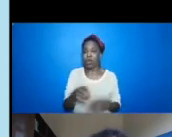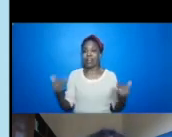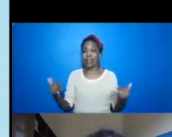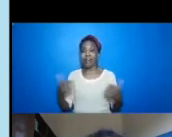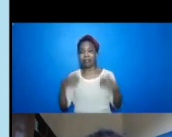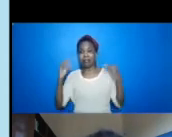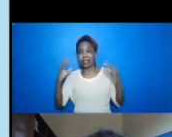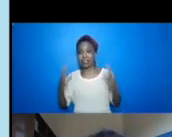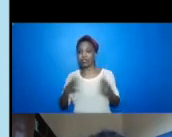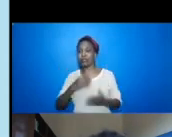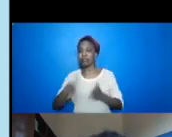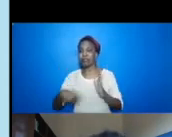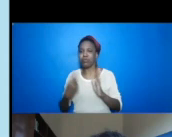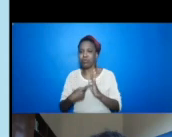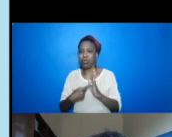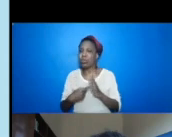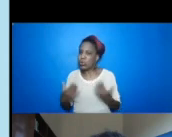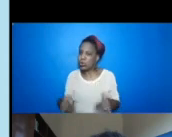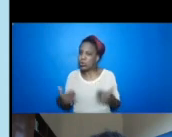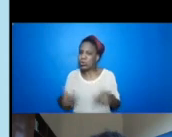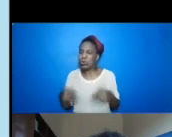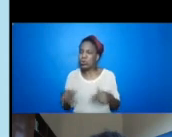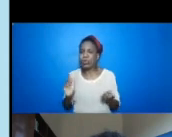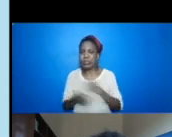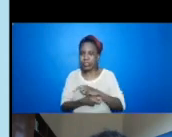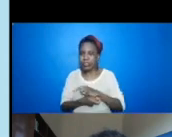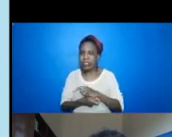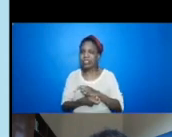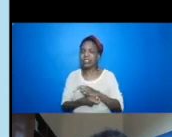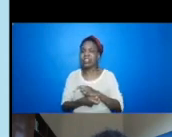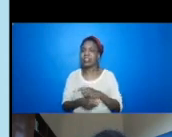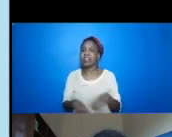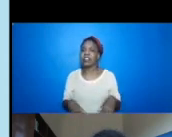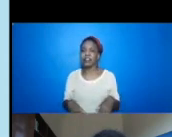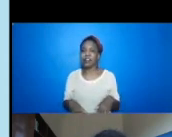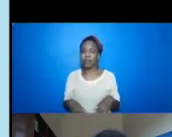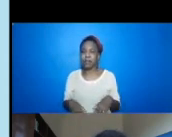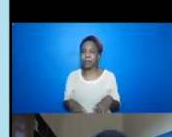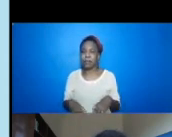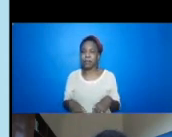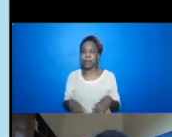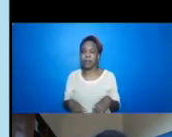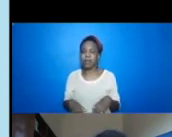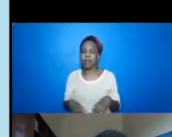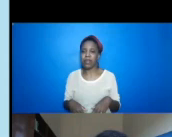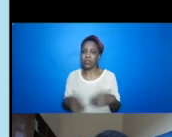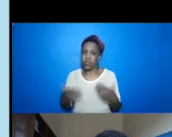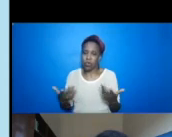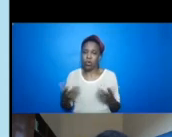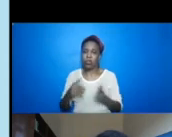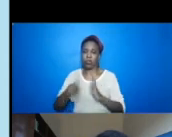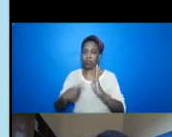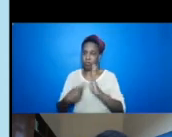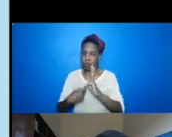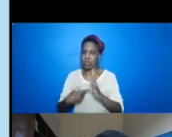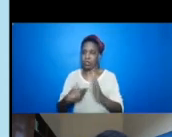not politically charged, they are equally imbued with power, embedded with power, and there are certain ways to do the